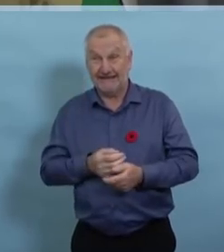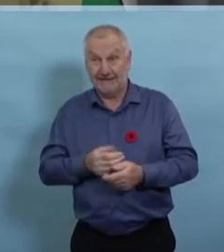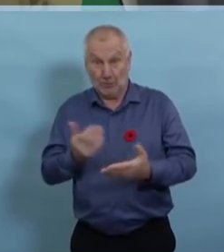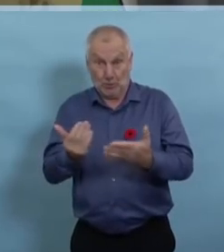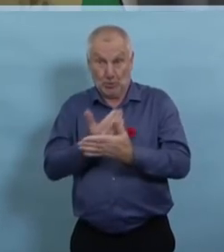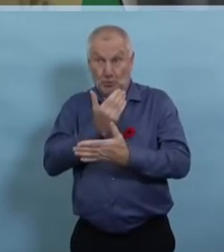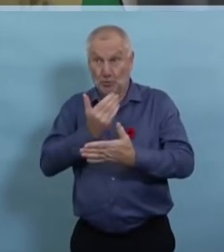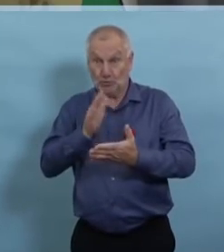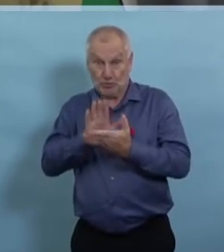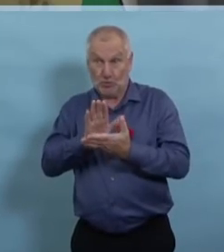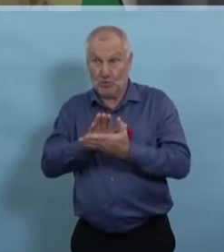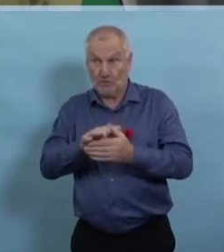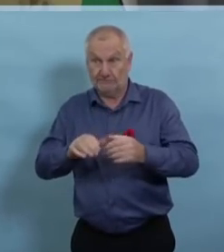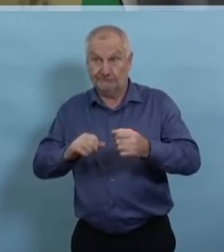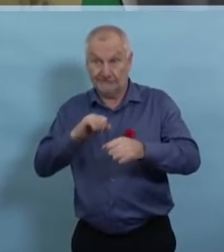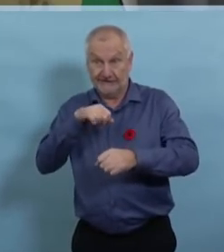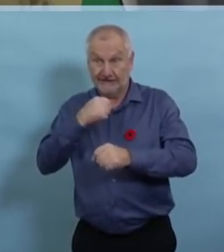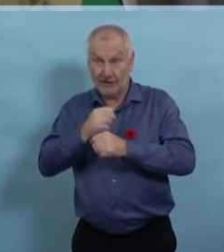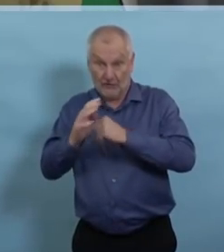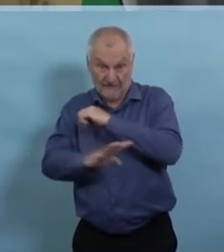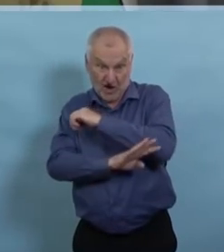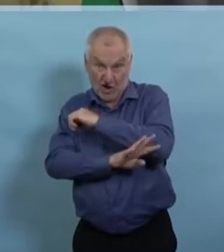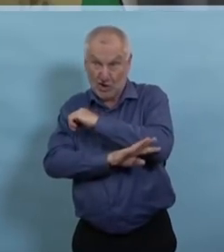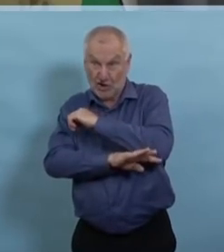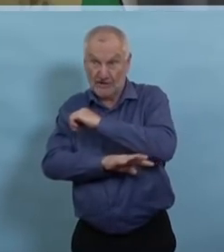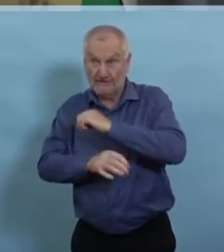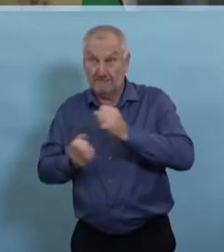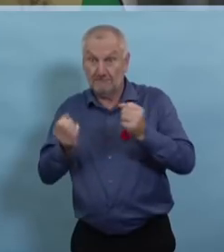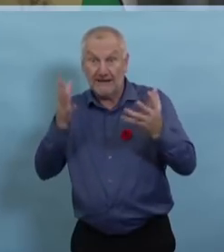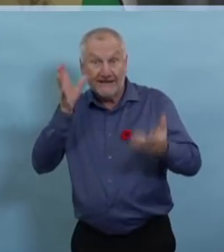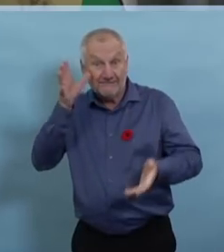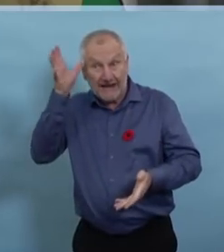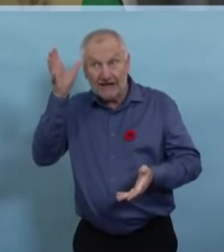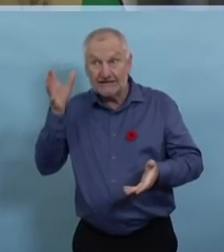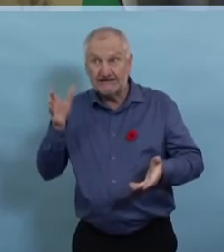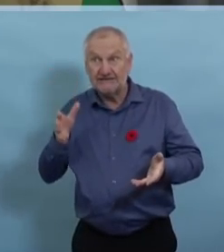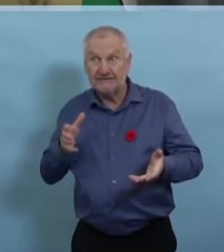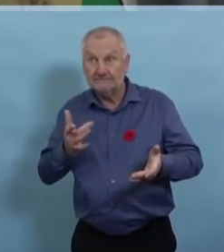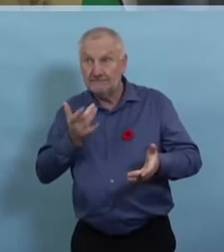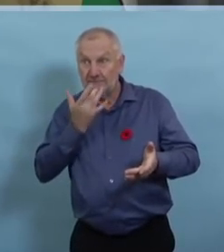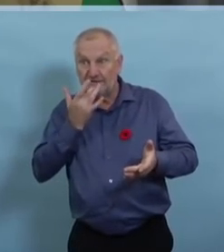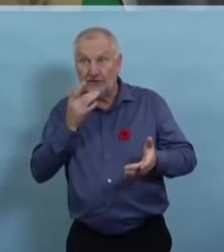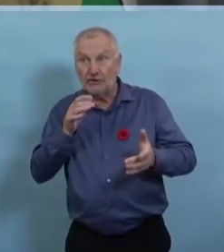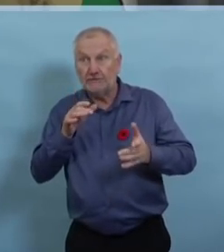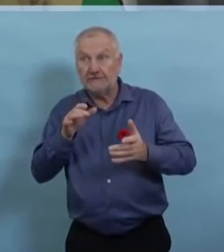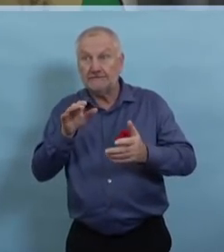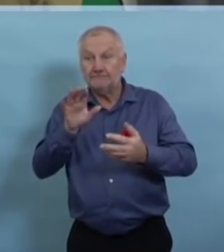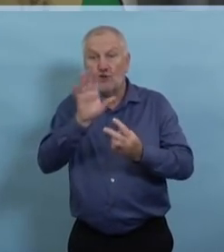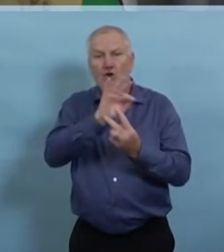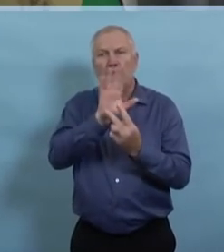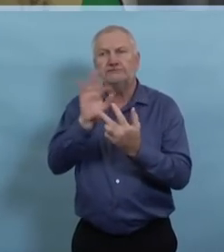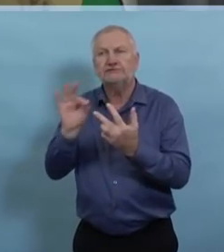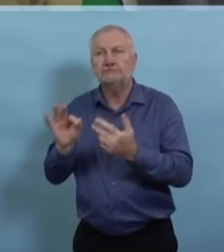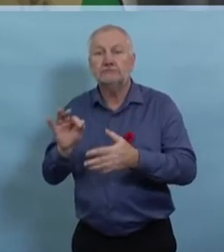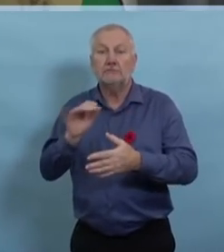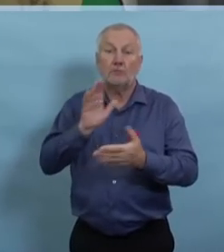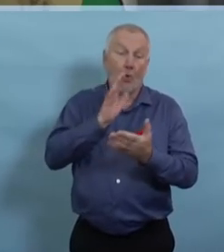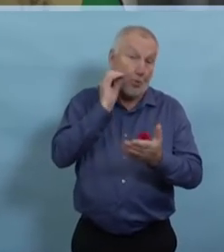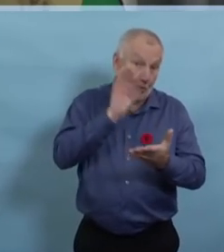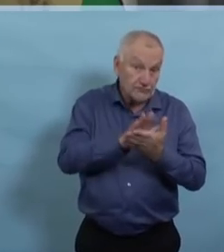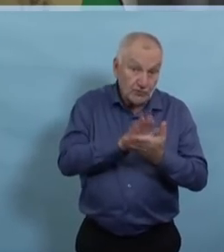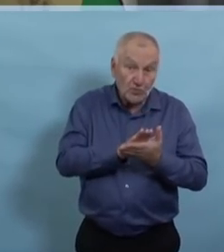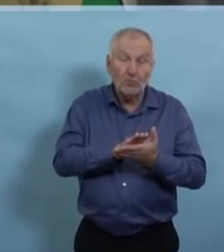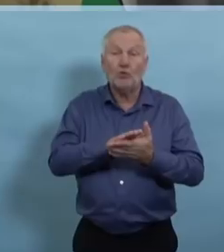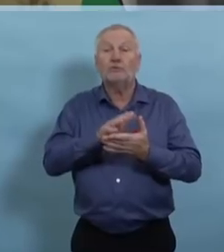homeschool their children who otherwise might not have opted to homeschool, but did so because of the